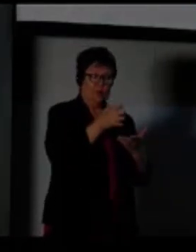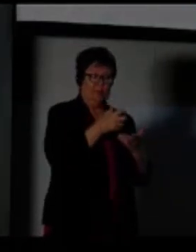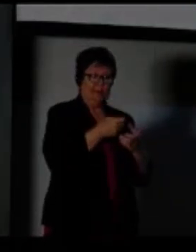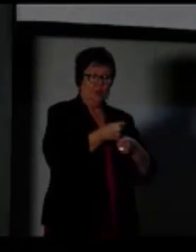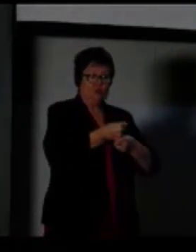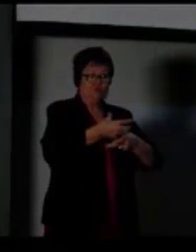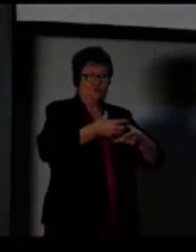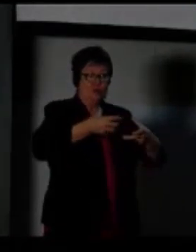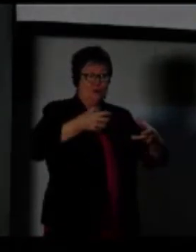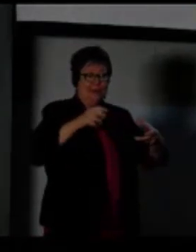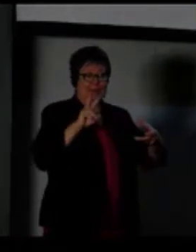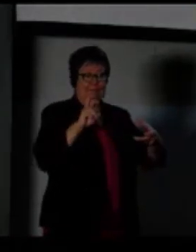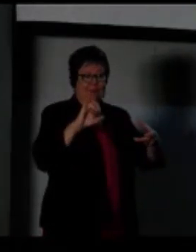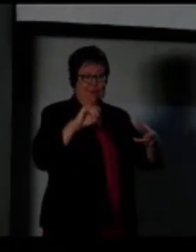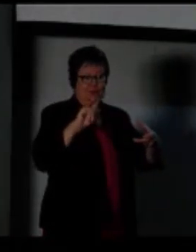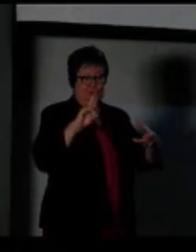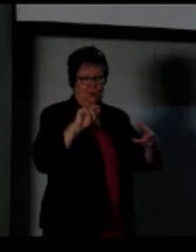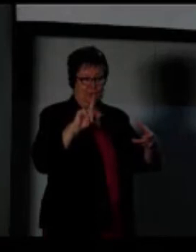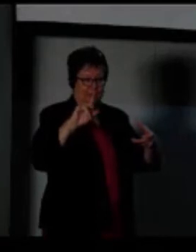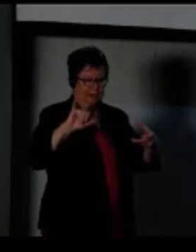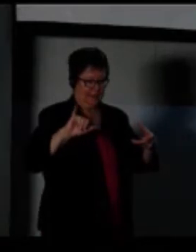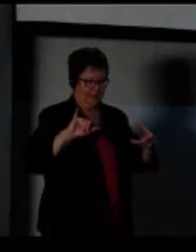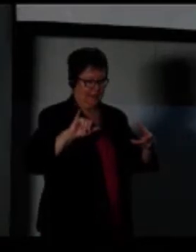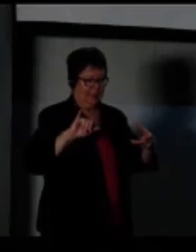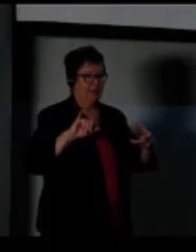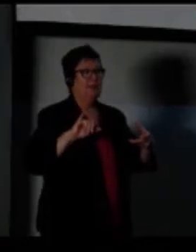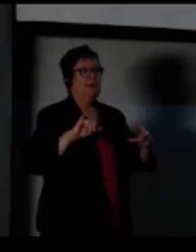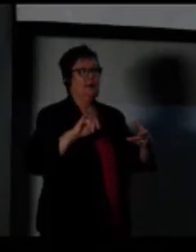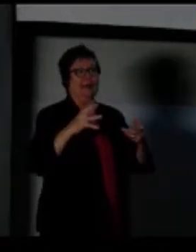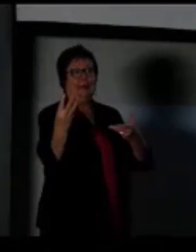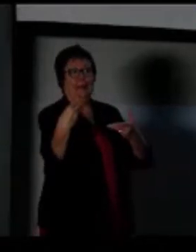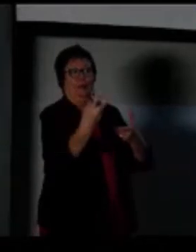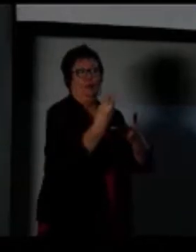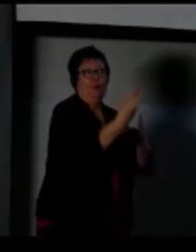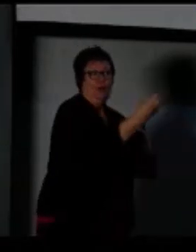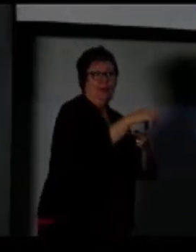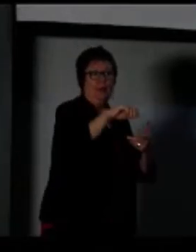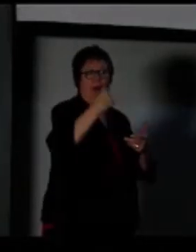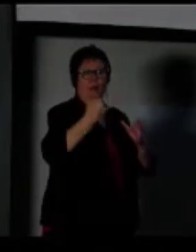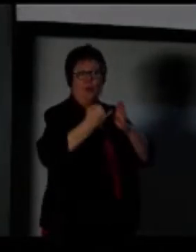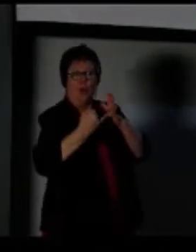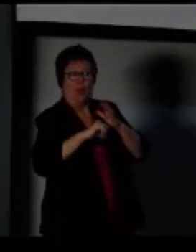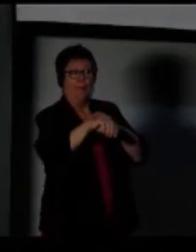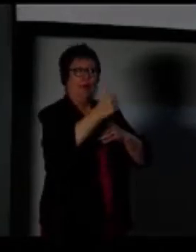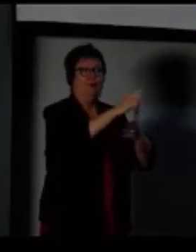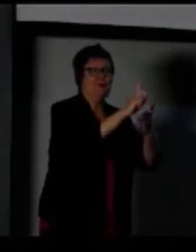growing in terms of other art and design collections around the world.